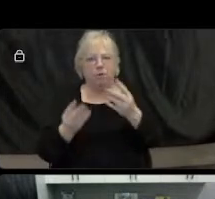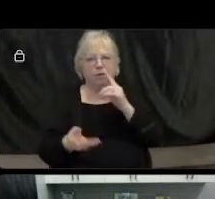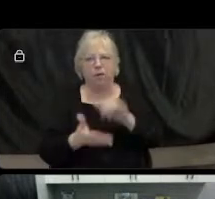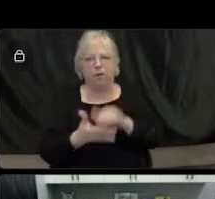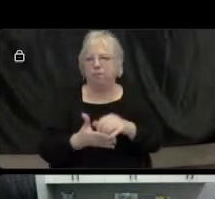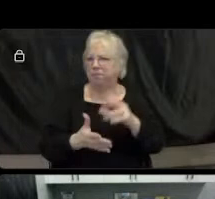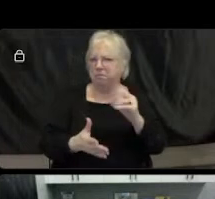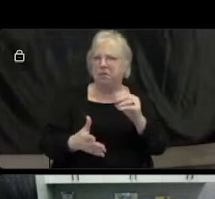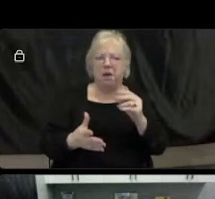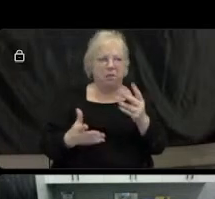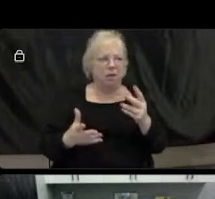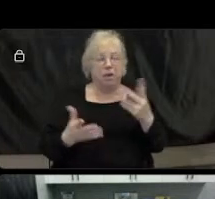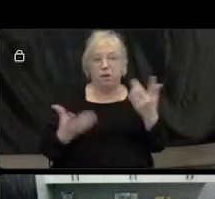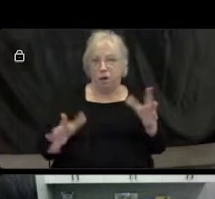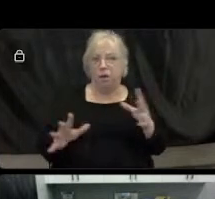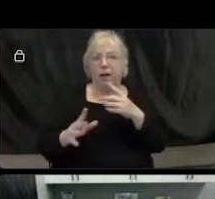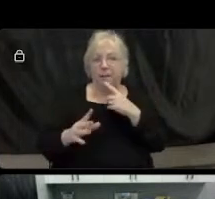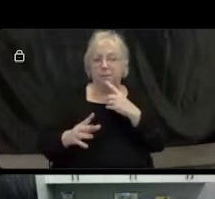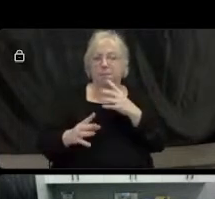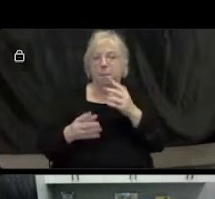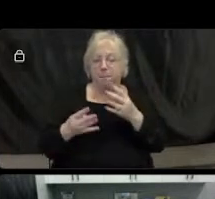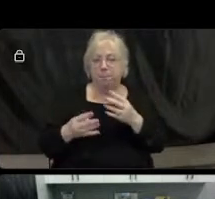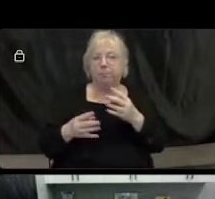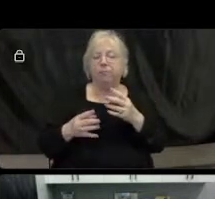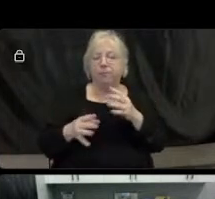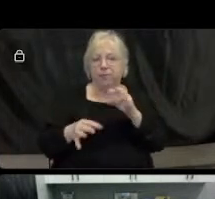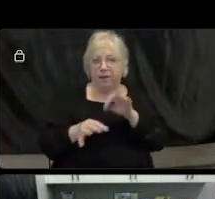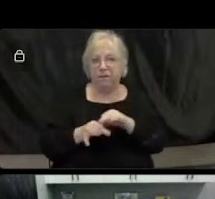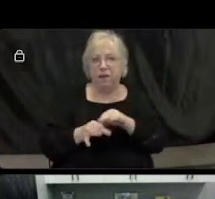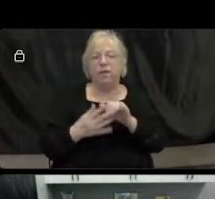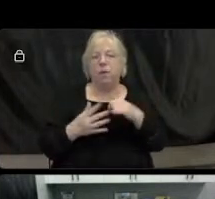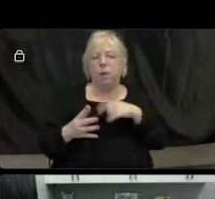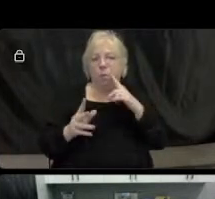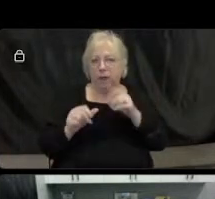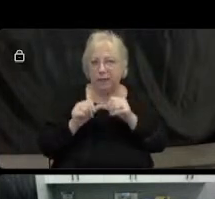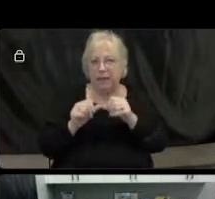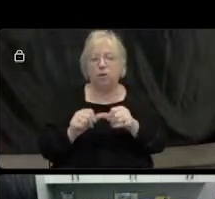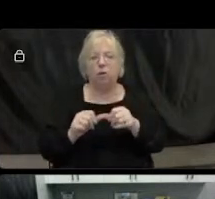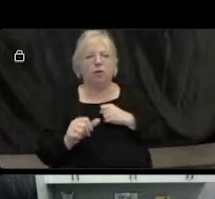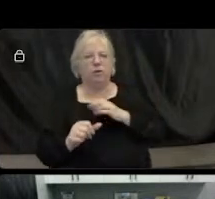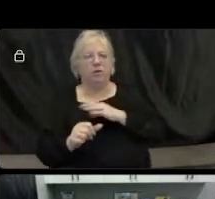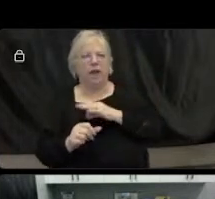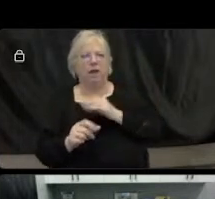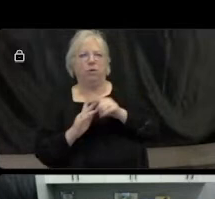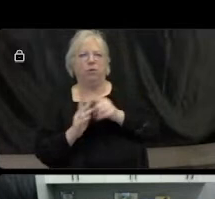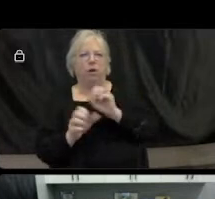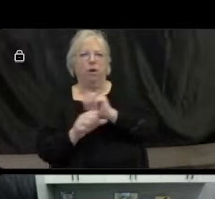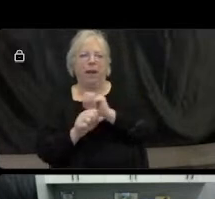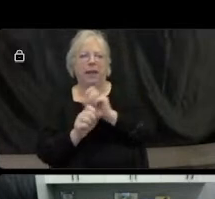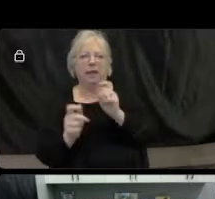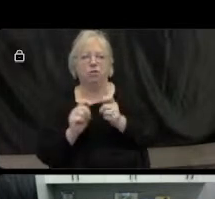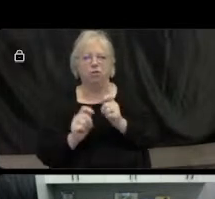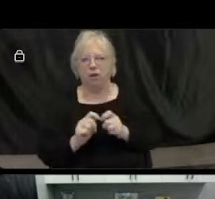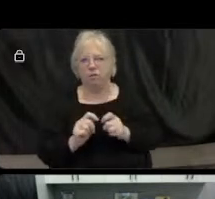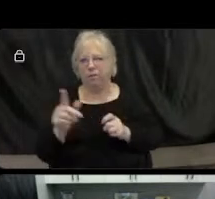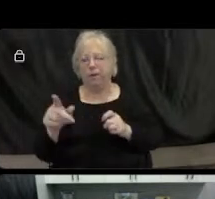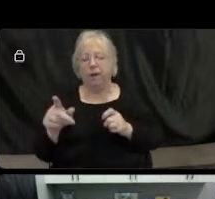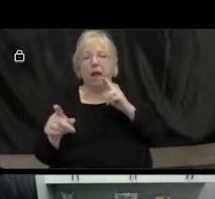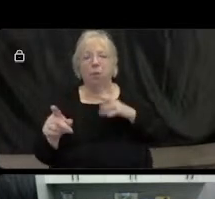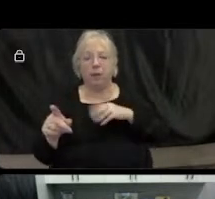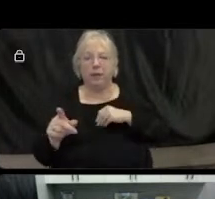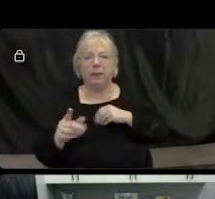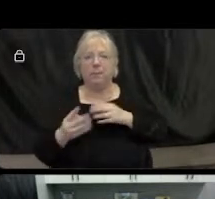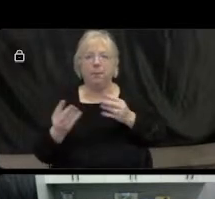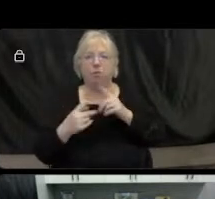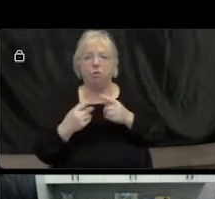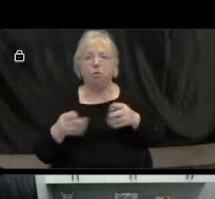already directed that we are going to continue, so we will start making those changes. Very good. I'll entertain a motion to adjourn the